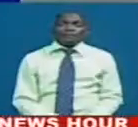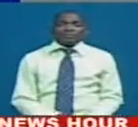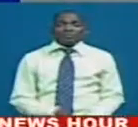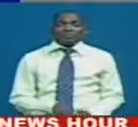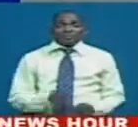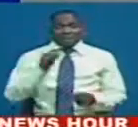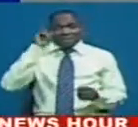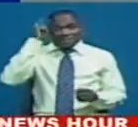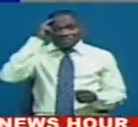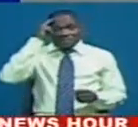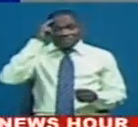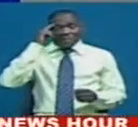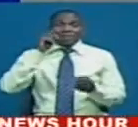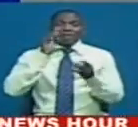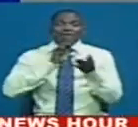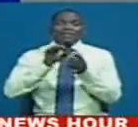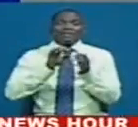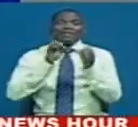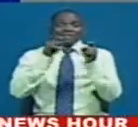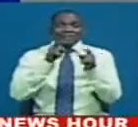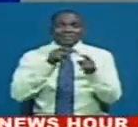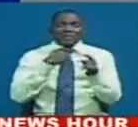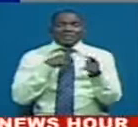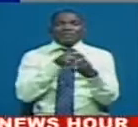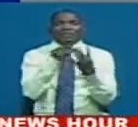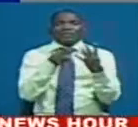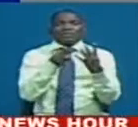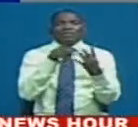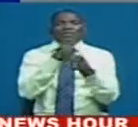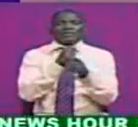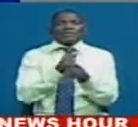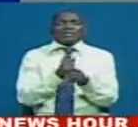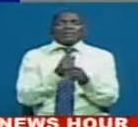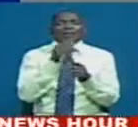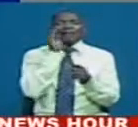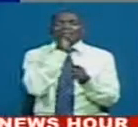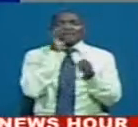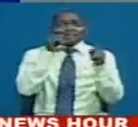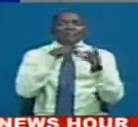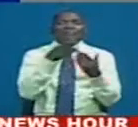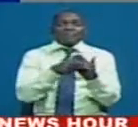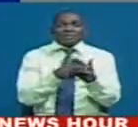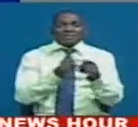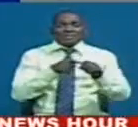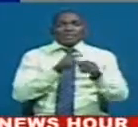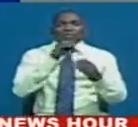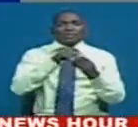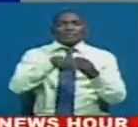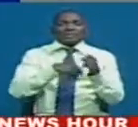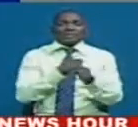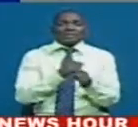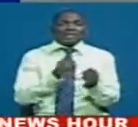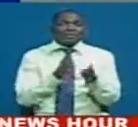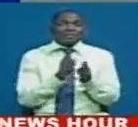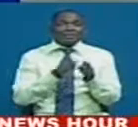Public colleges of education in the country are to be converted to run four-year Bachelor of Education programs by October this